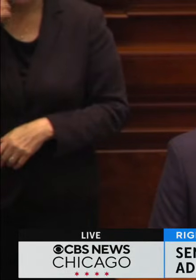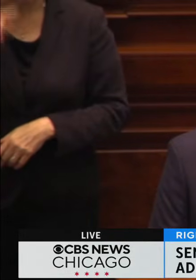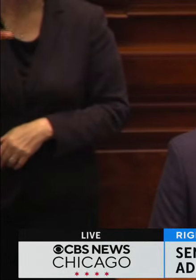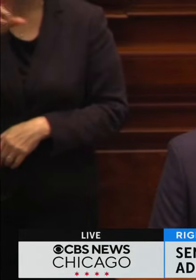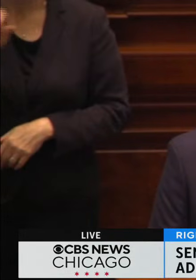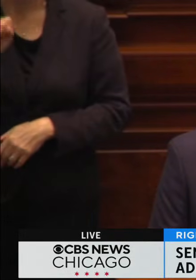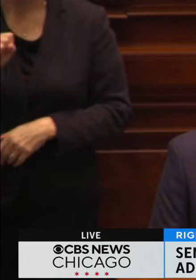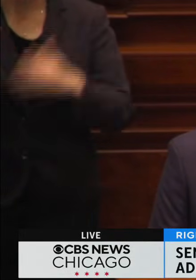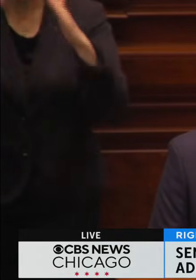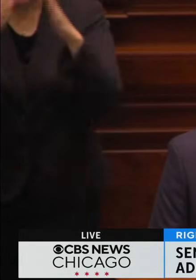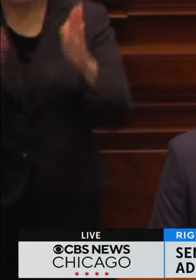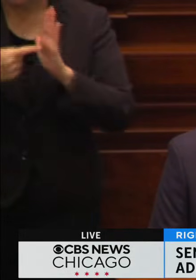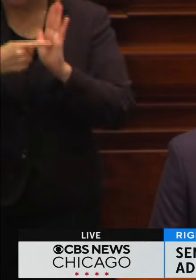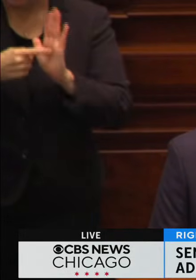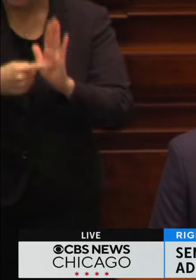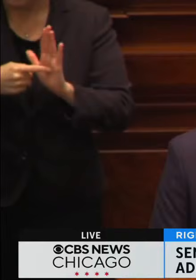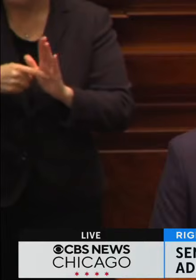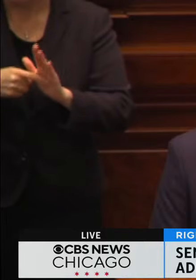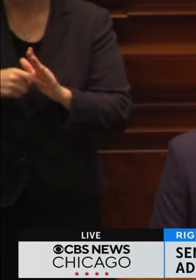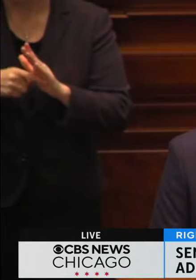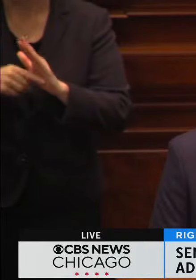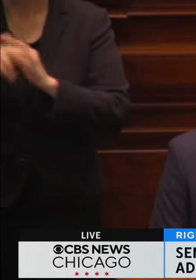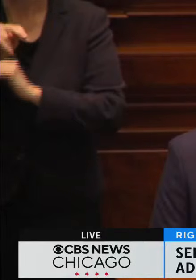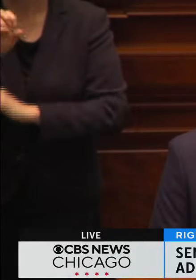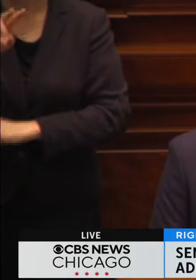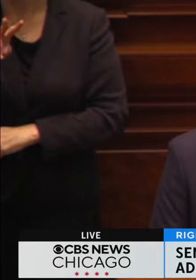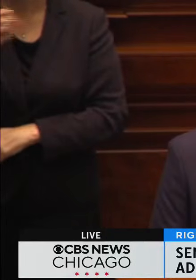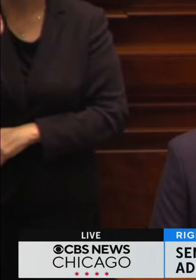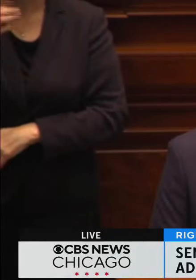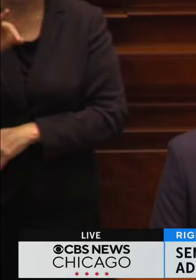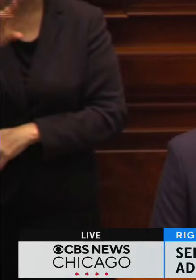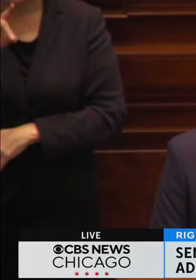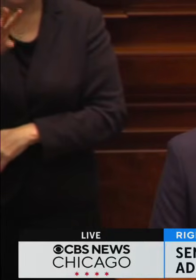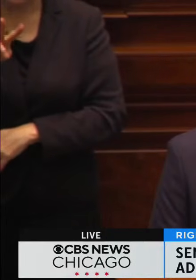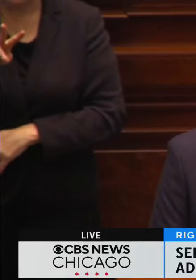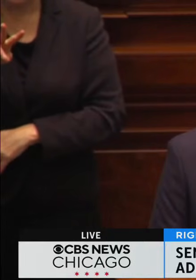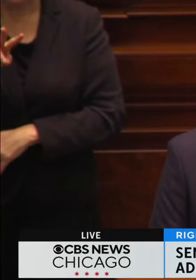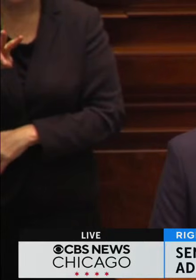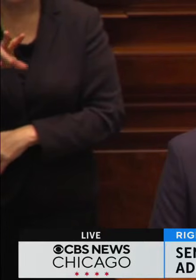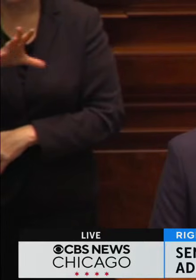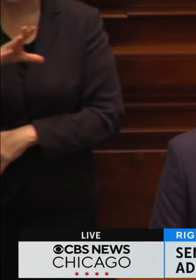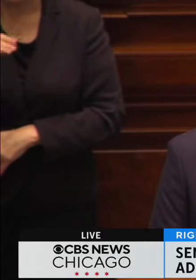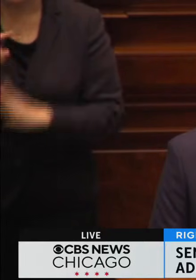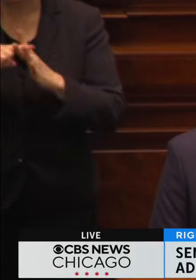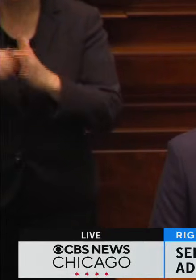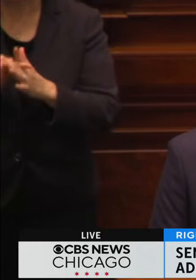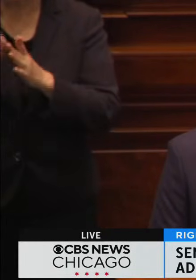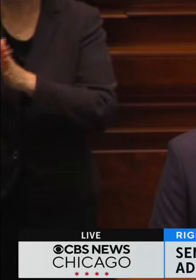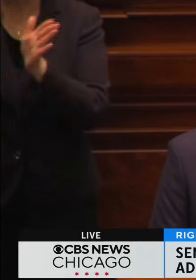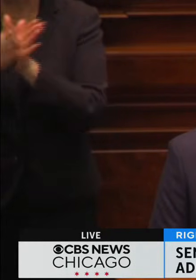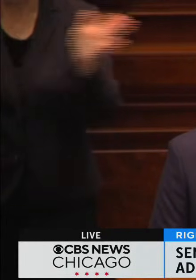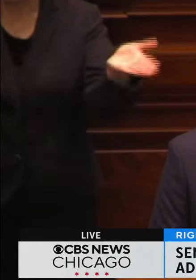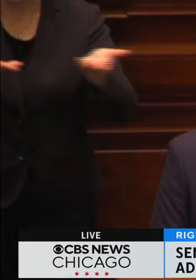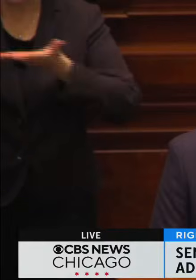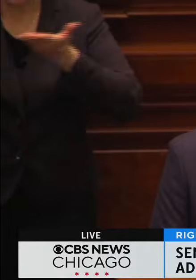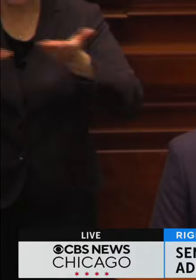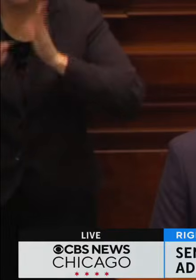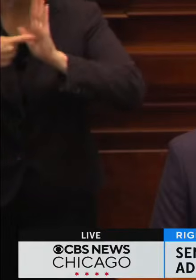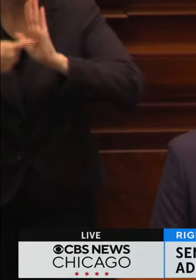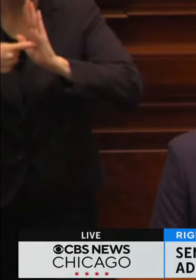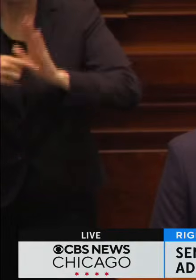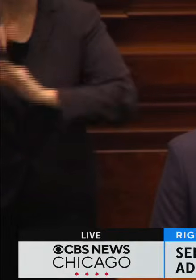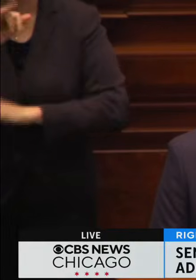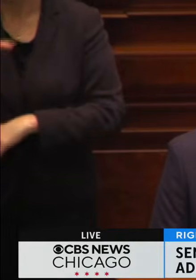States House of Representatives in November of 1982, and he began his public service representing